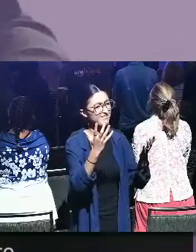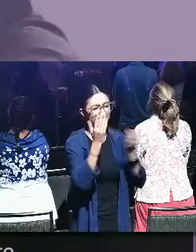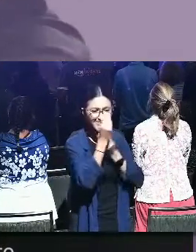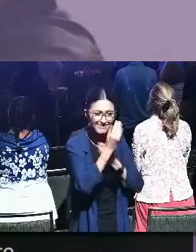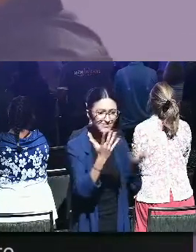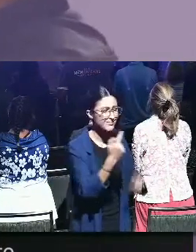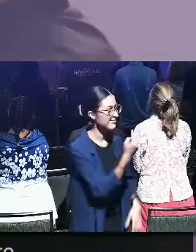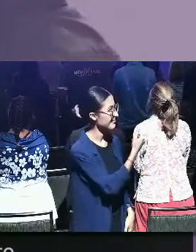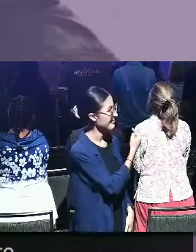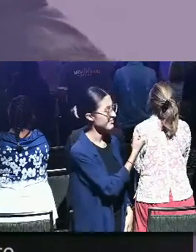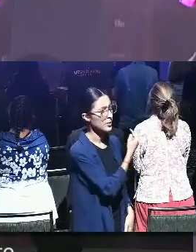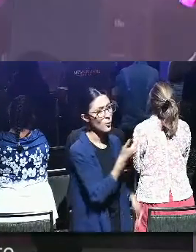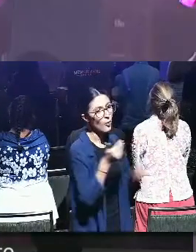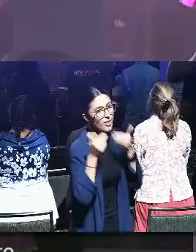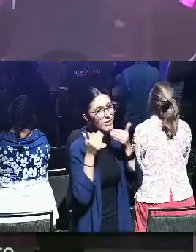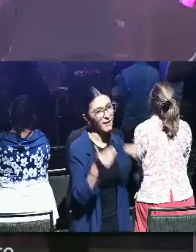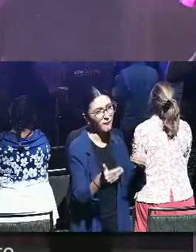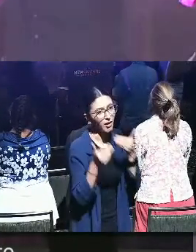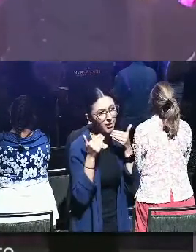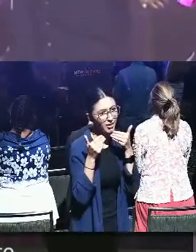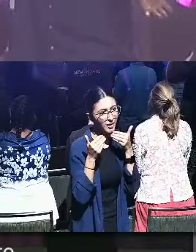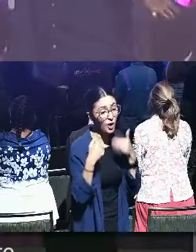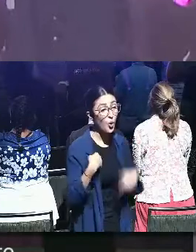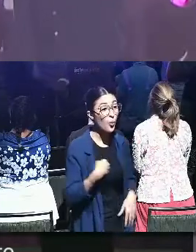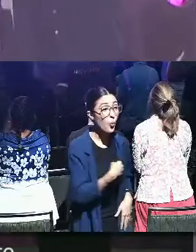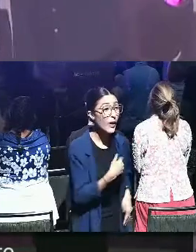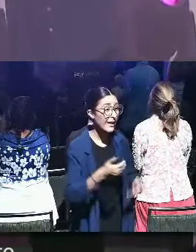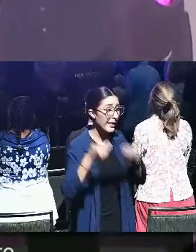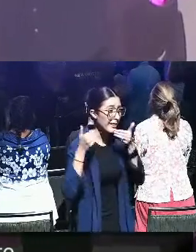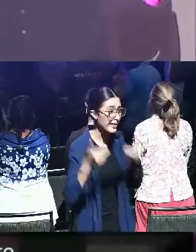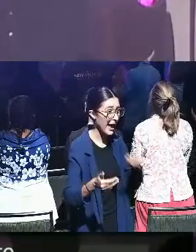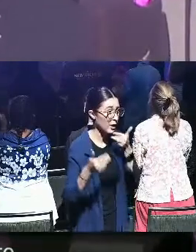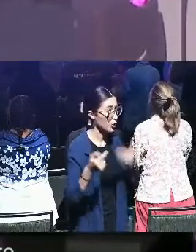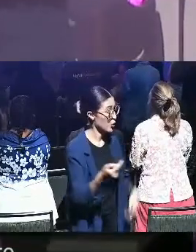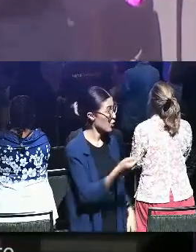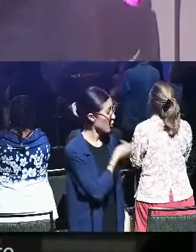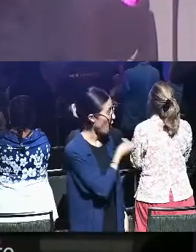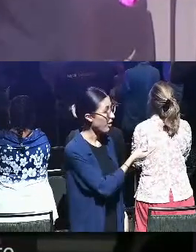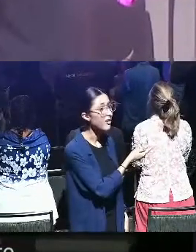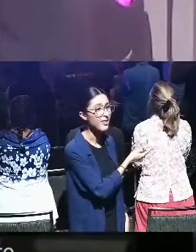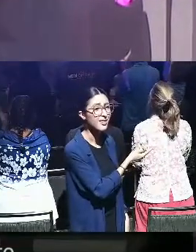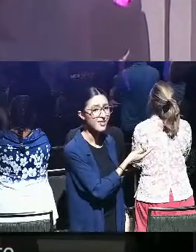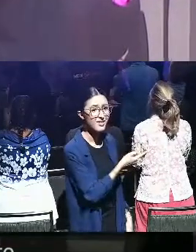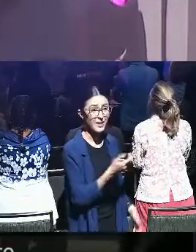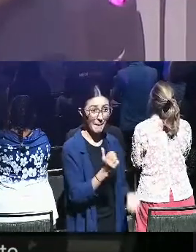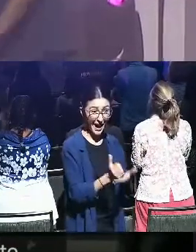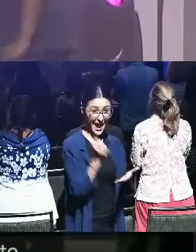we are. We thank you. Amen.